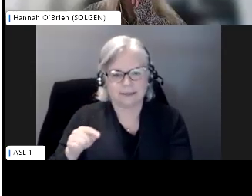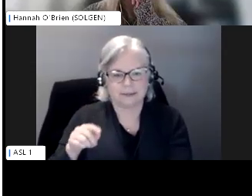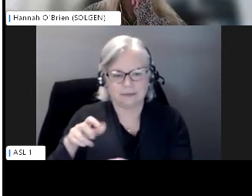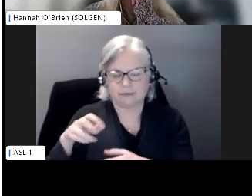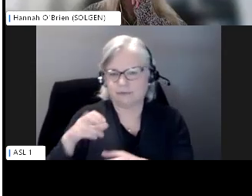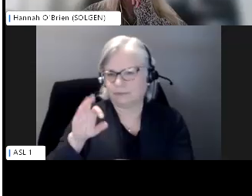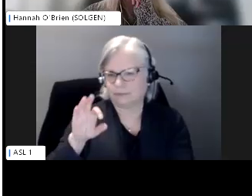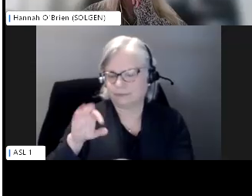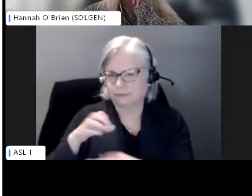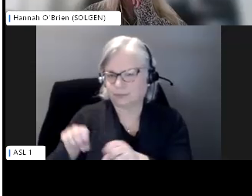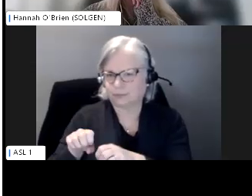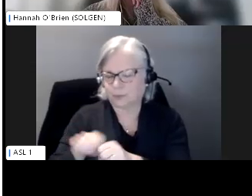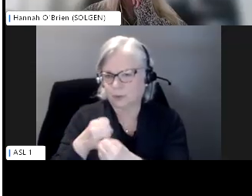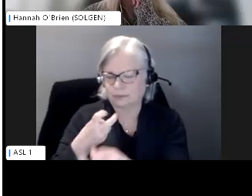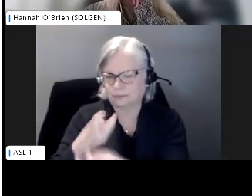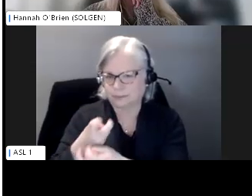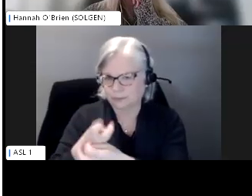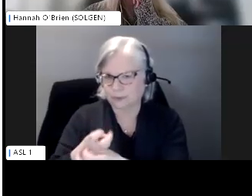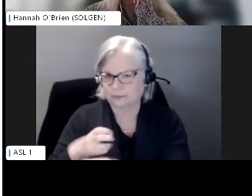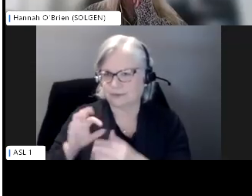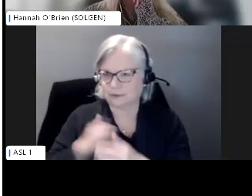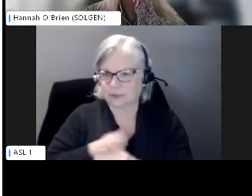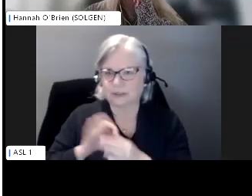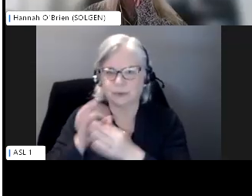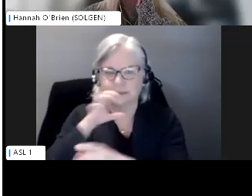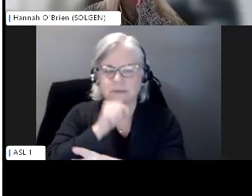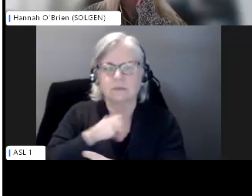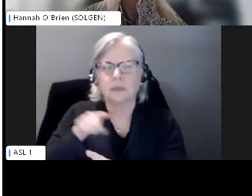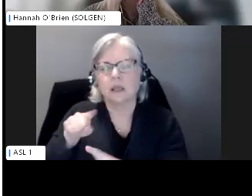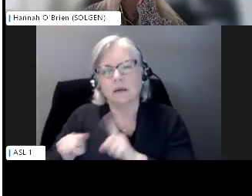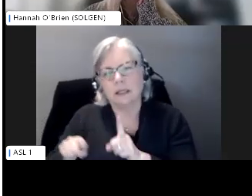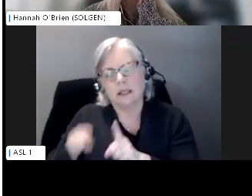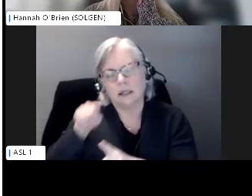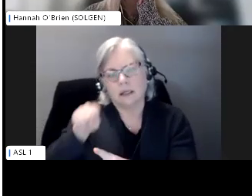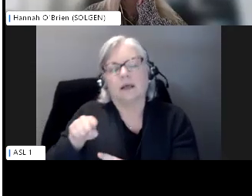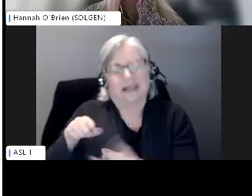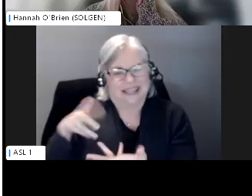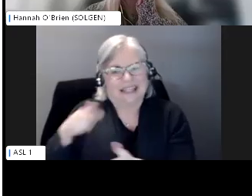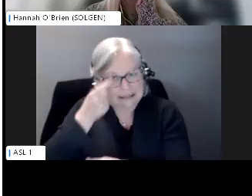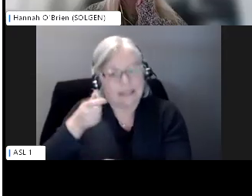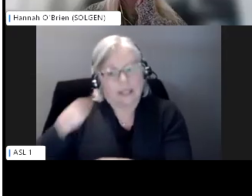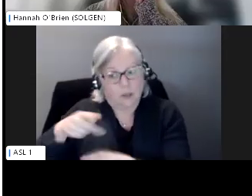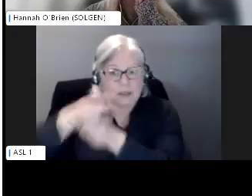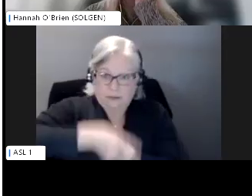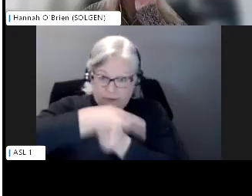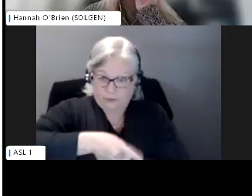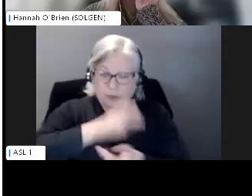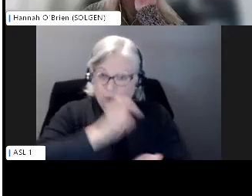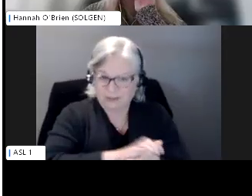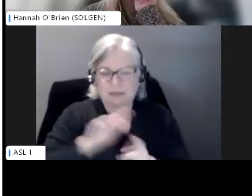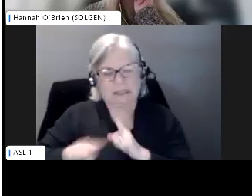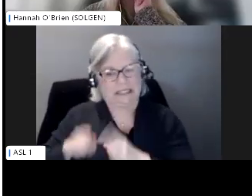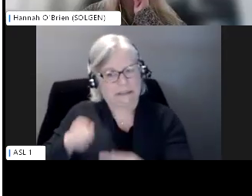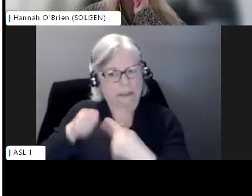wife's primary caregiver, but he struggled really to take care of his own health and well-being, and he struggled to keep